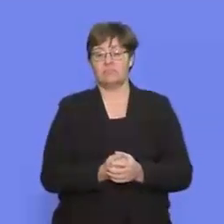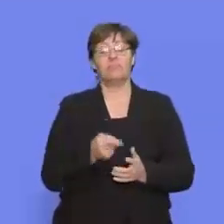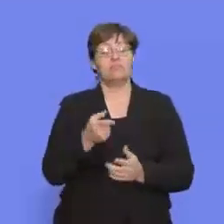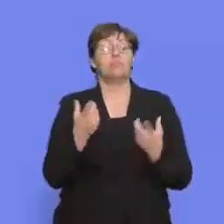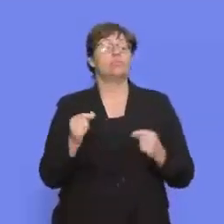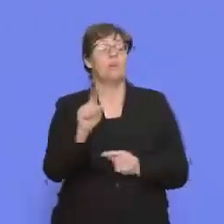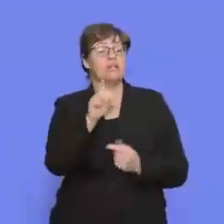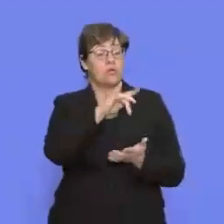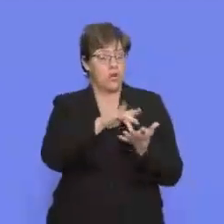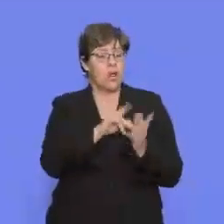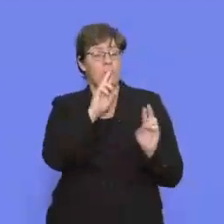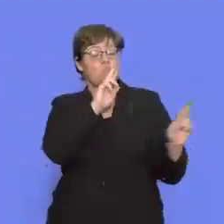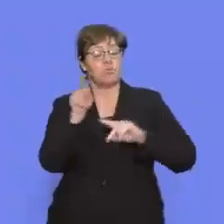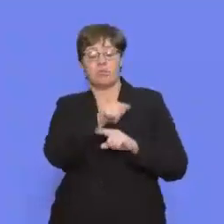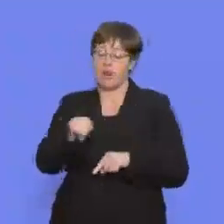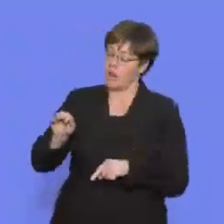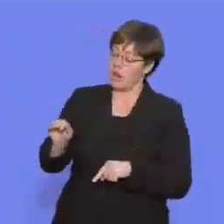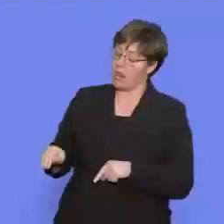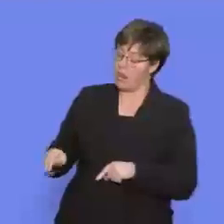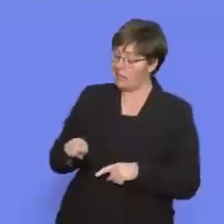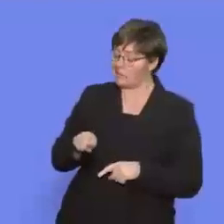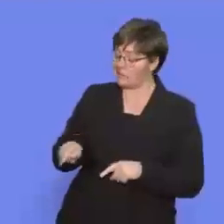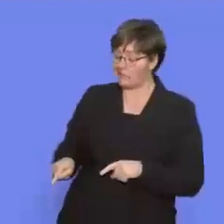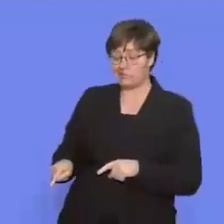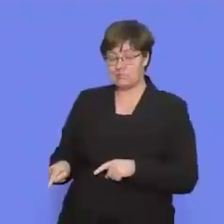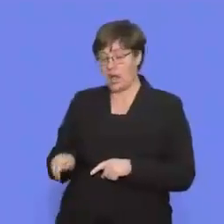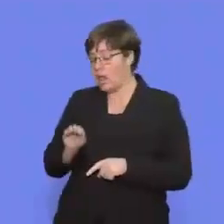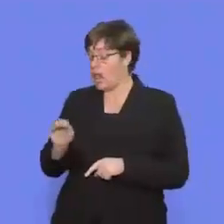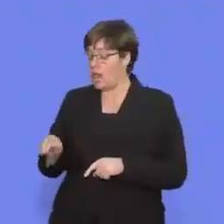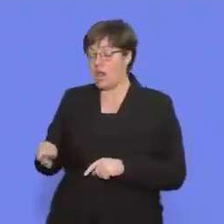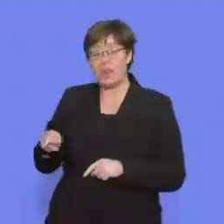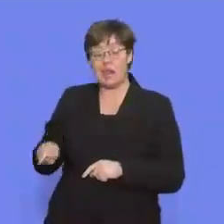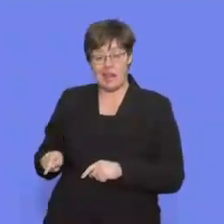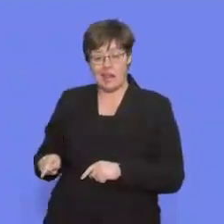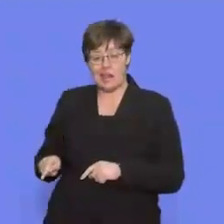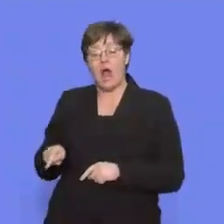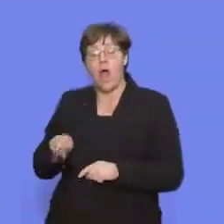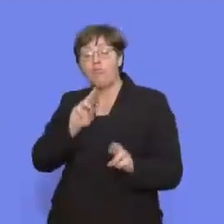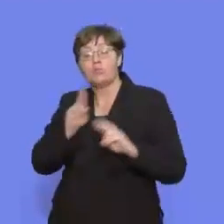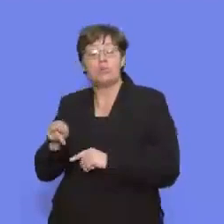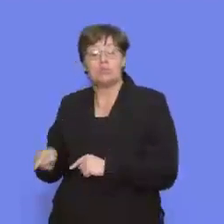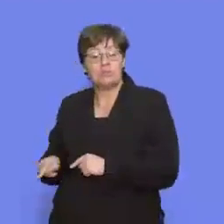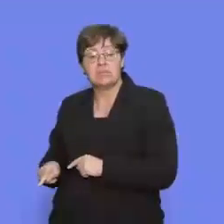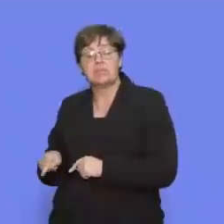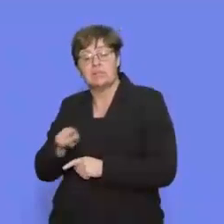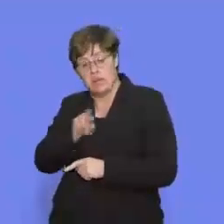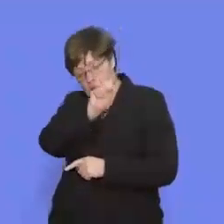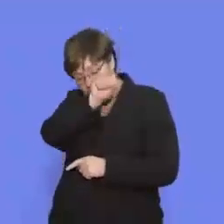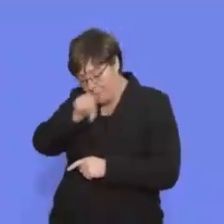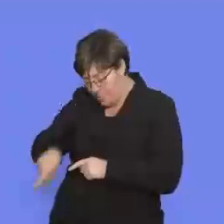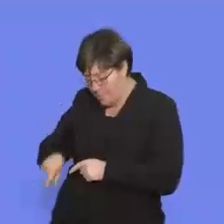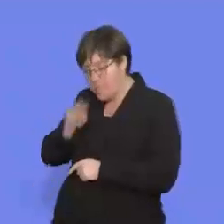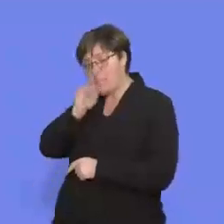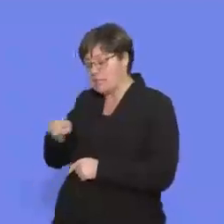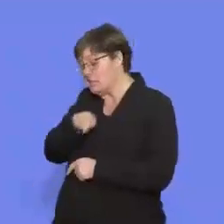respond. Then when it is responding, the response is sending a message to the